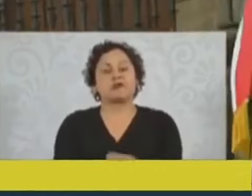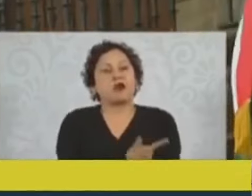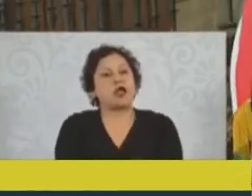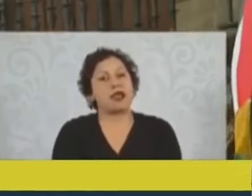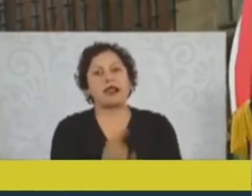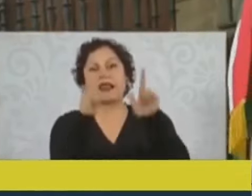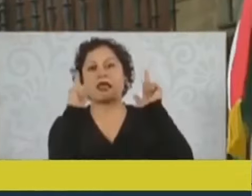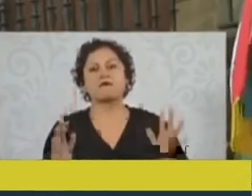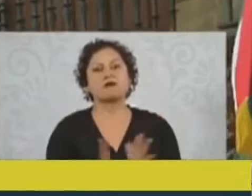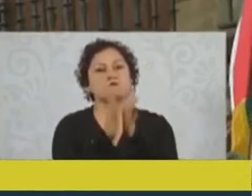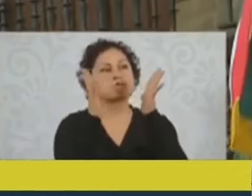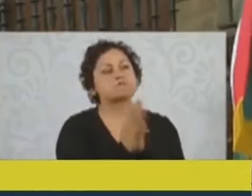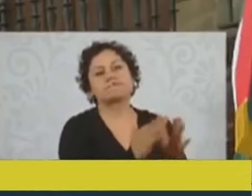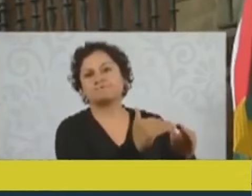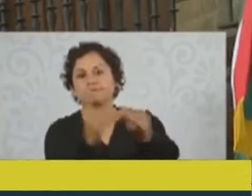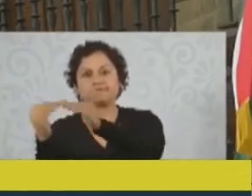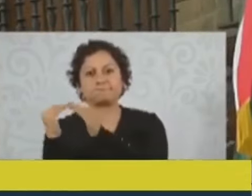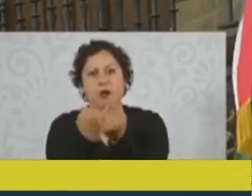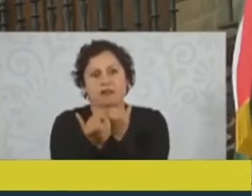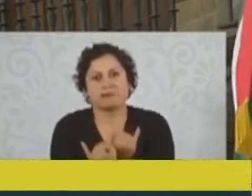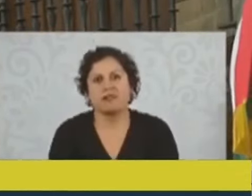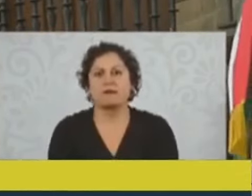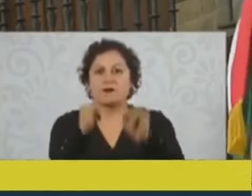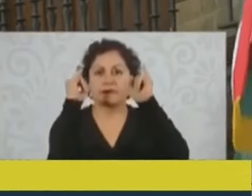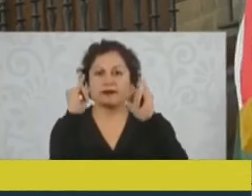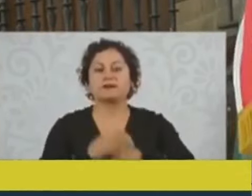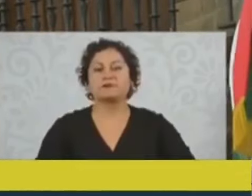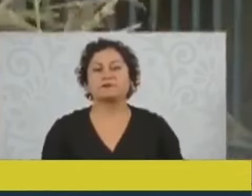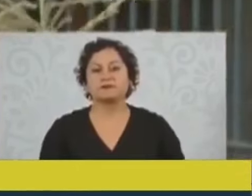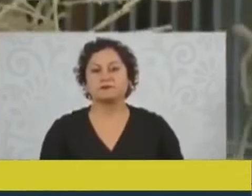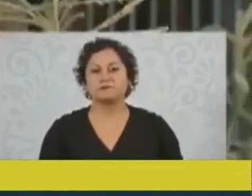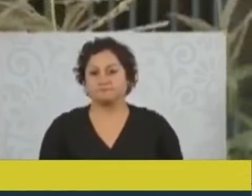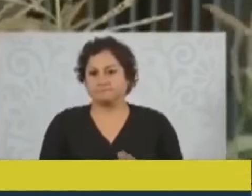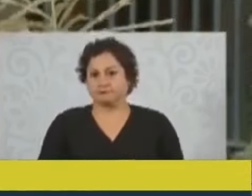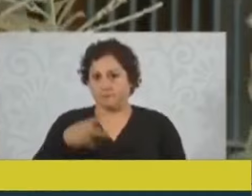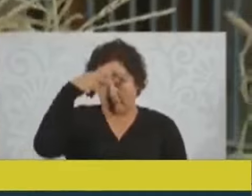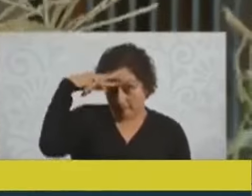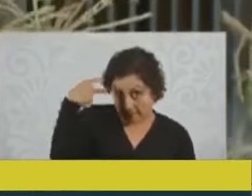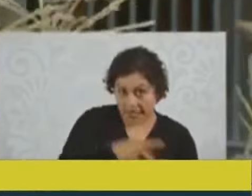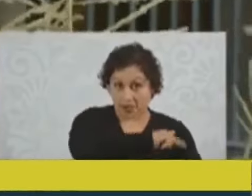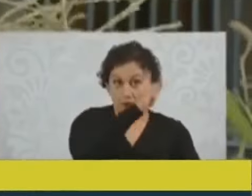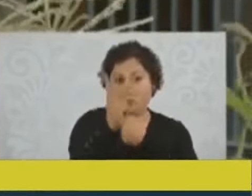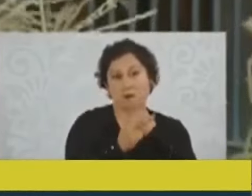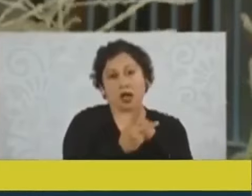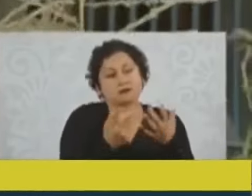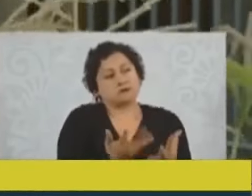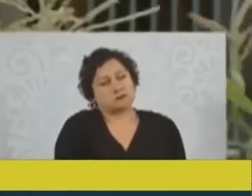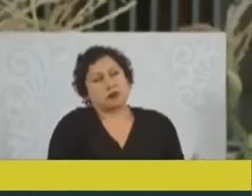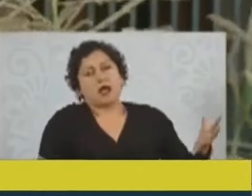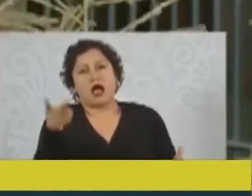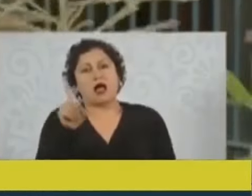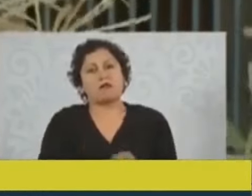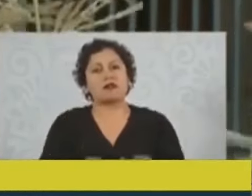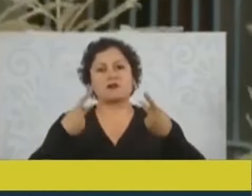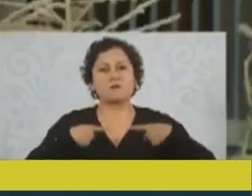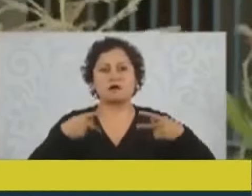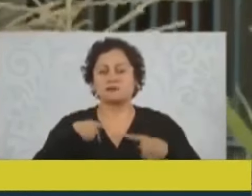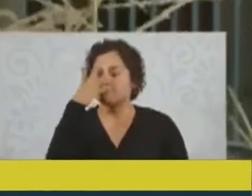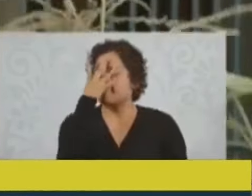democratic country, and sovereign and independent. We're a great country with a marvelous